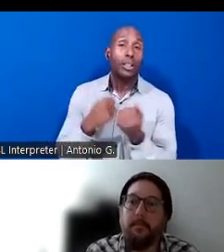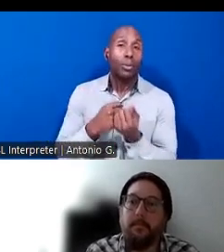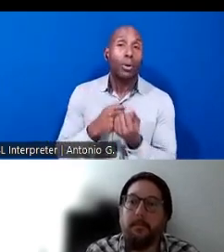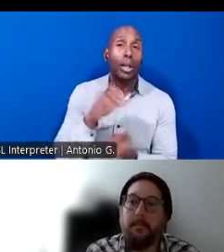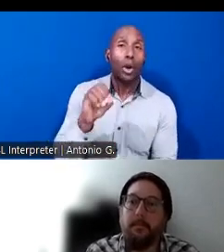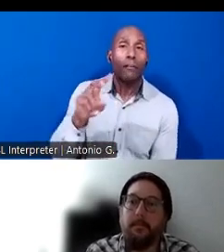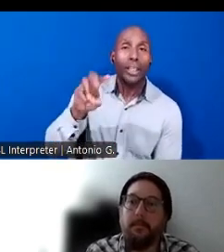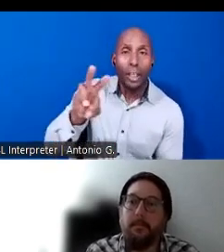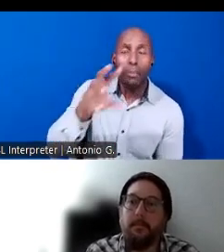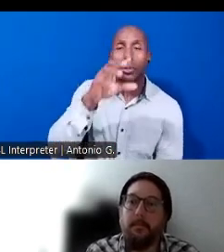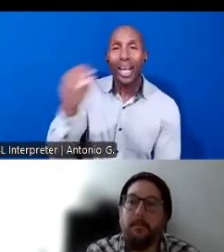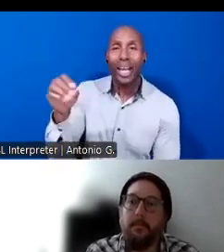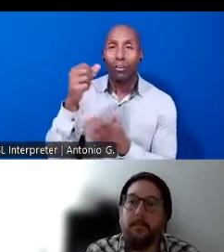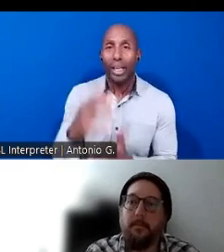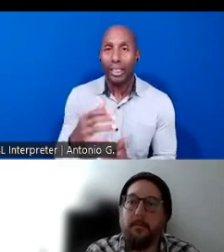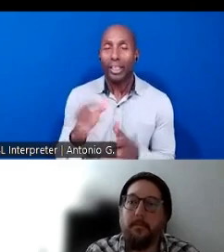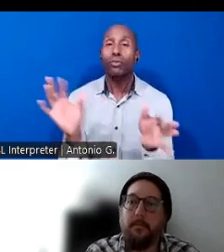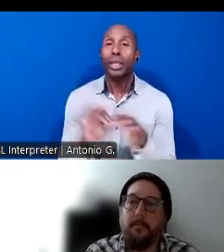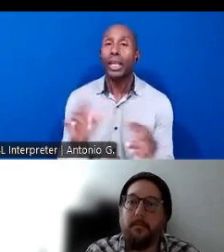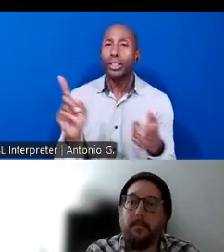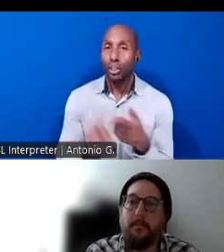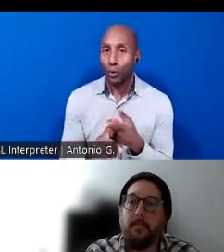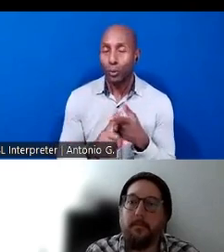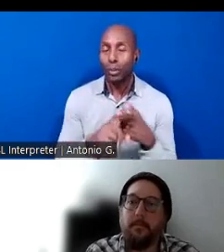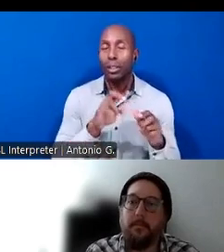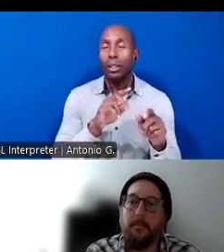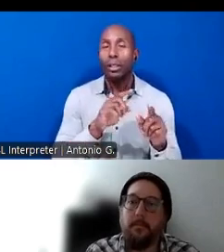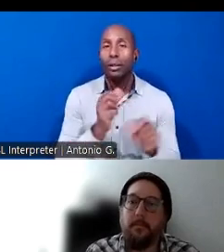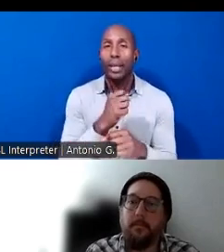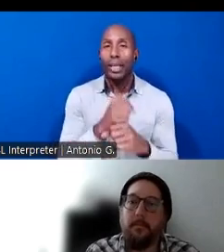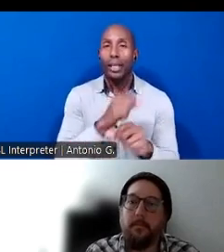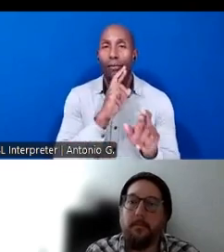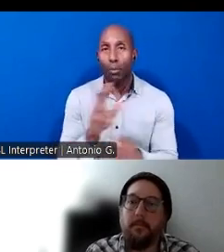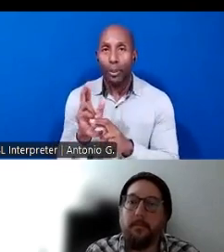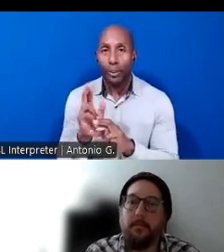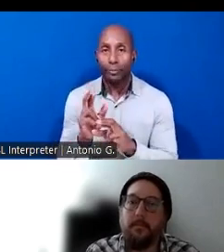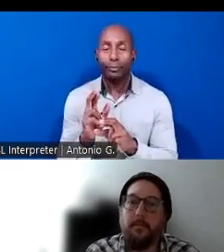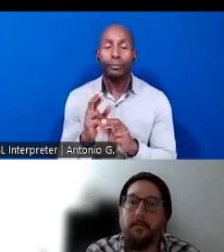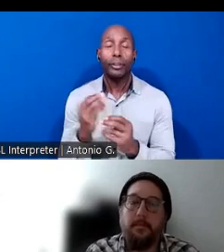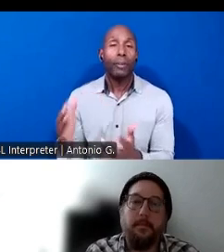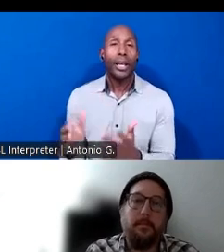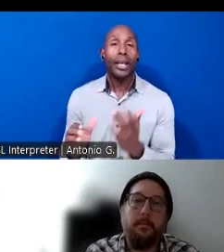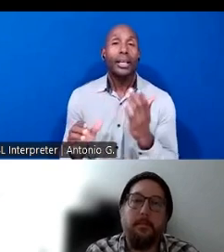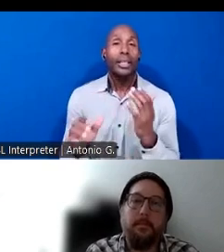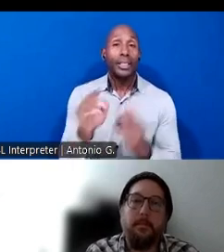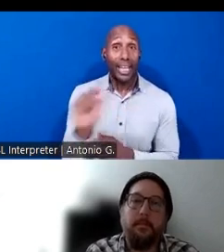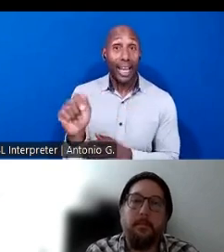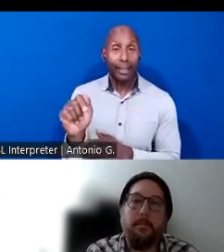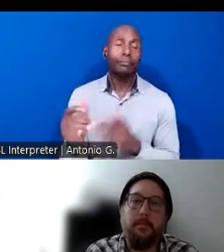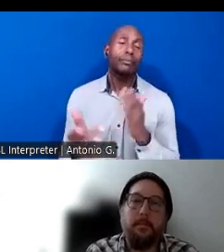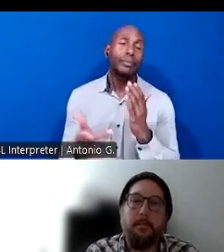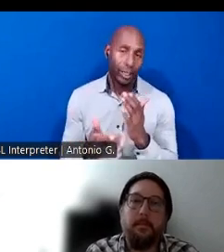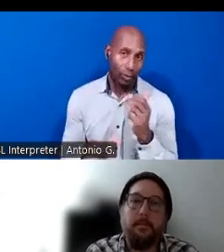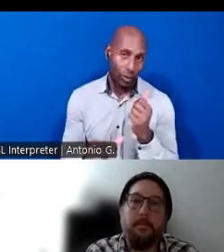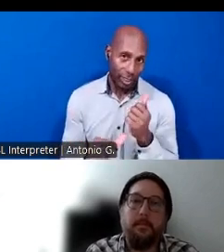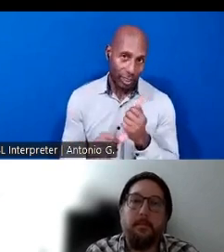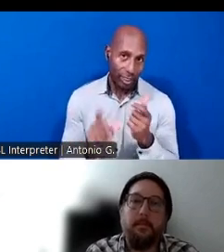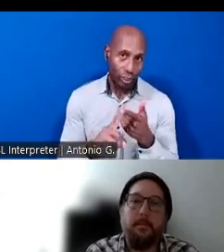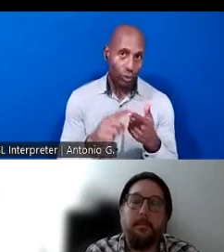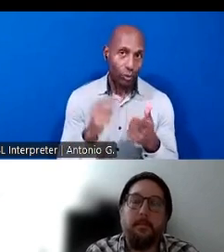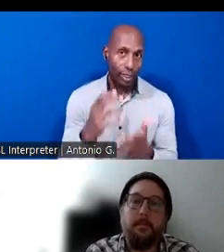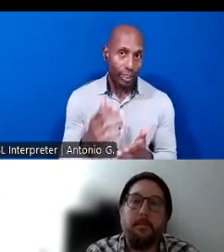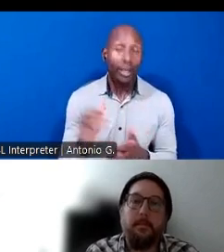reporting. And that means we generally, for grantees, provide training and technical assistance. An example of that would be a